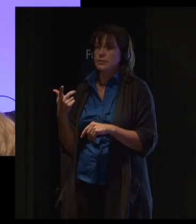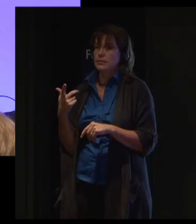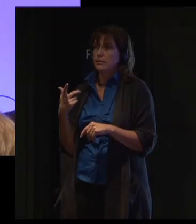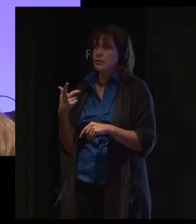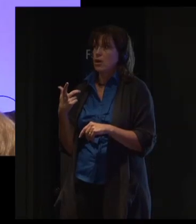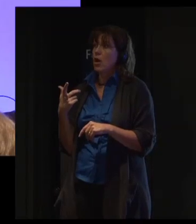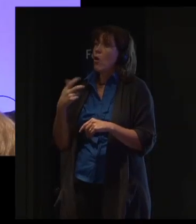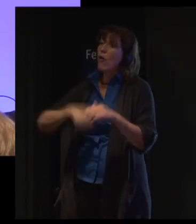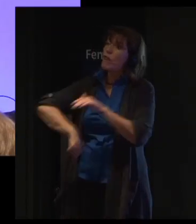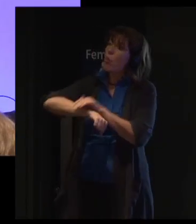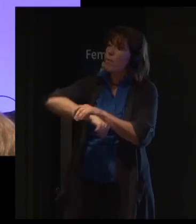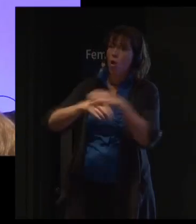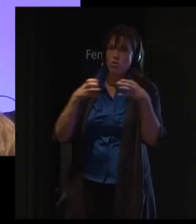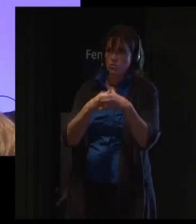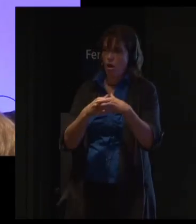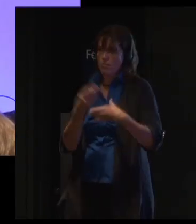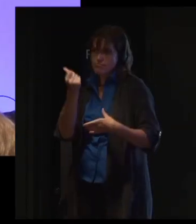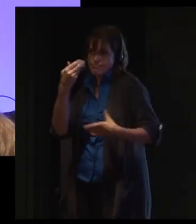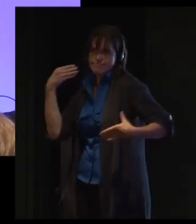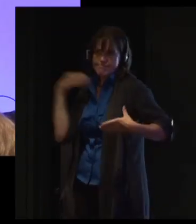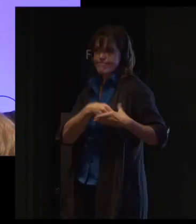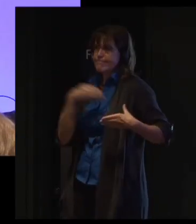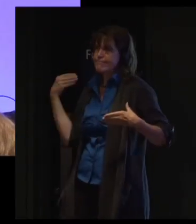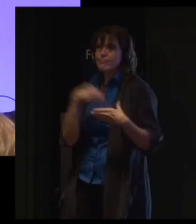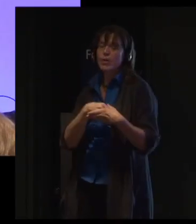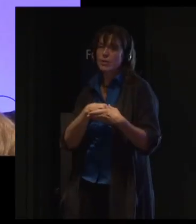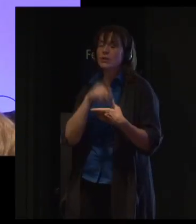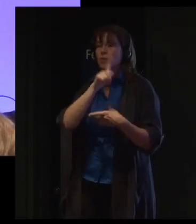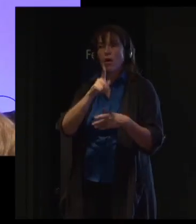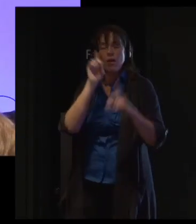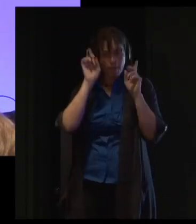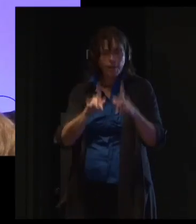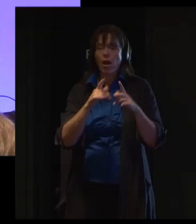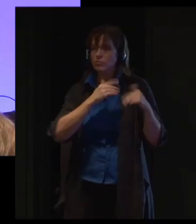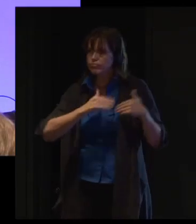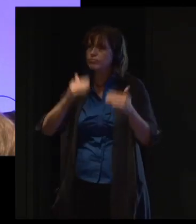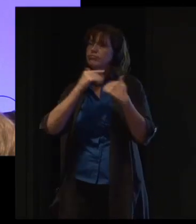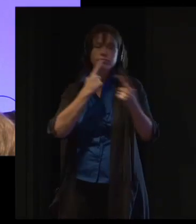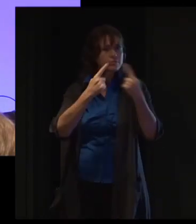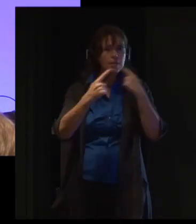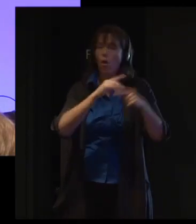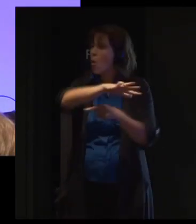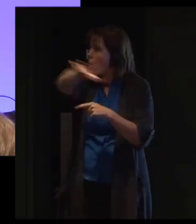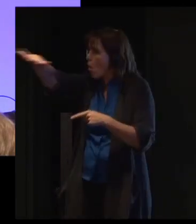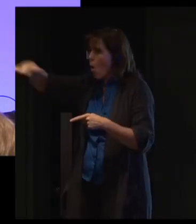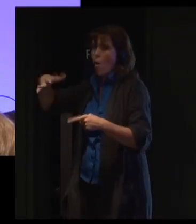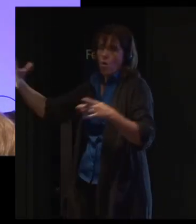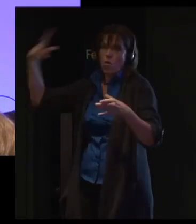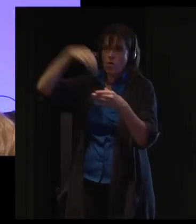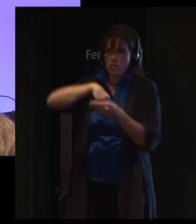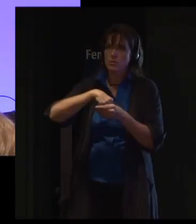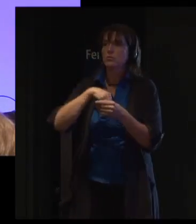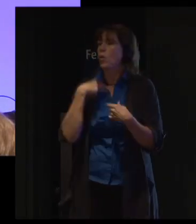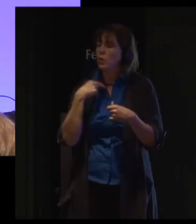a continuous dialogue between all stakeholders is essential. So we are in a constant dialogue with